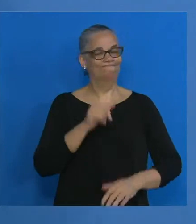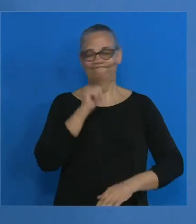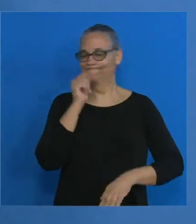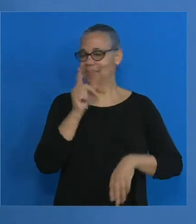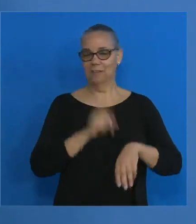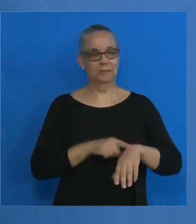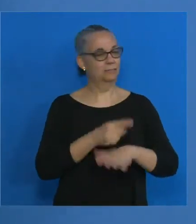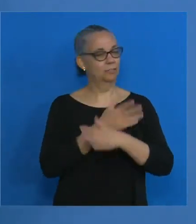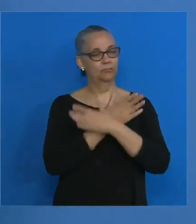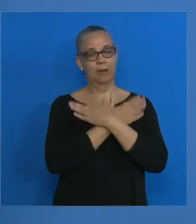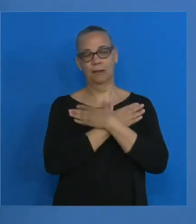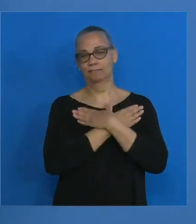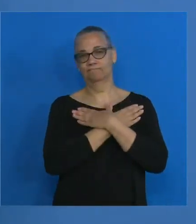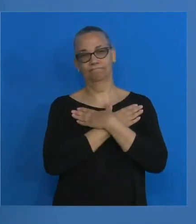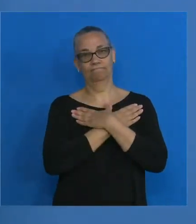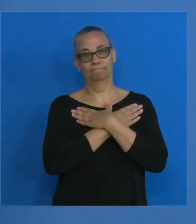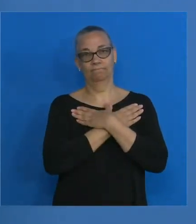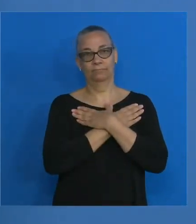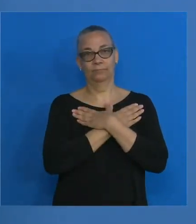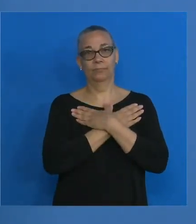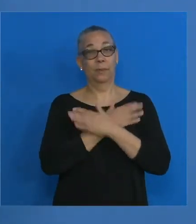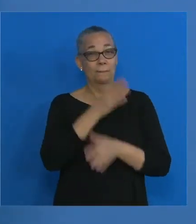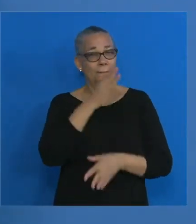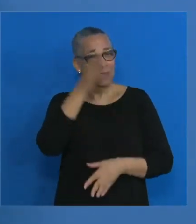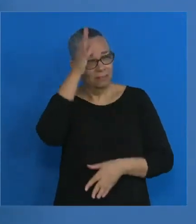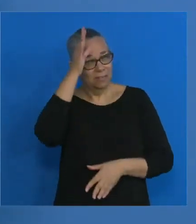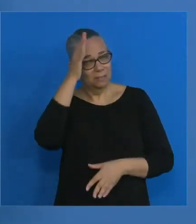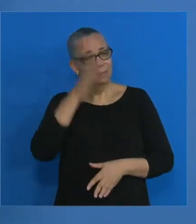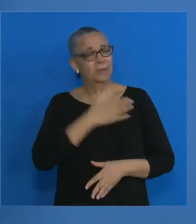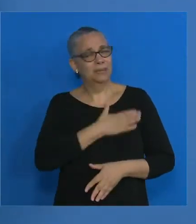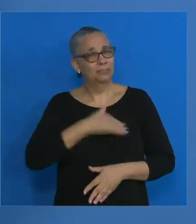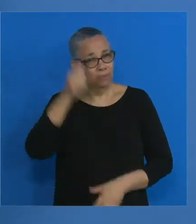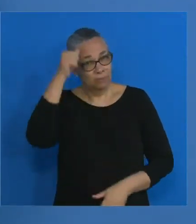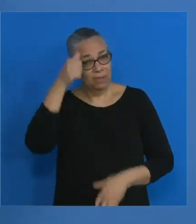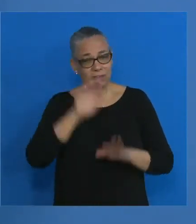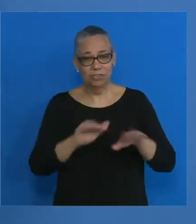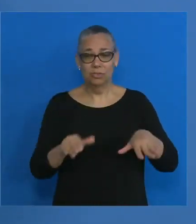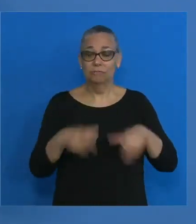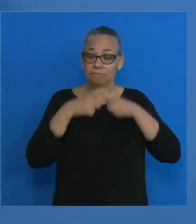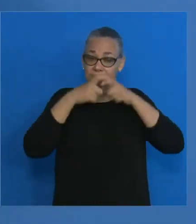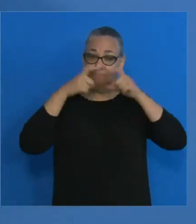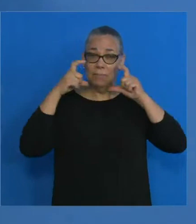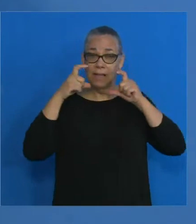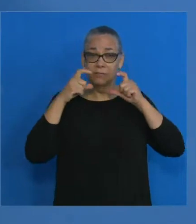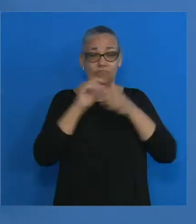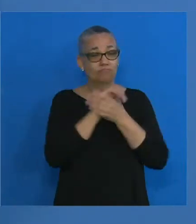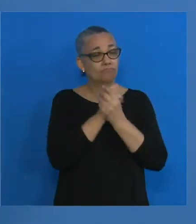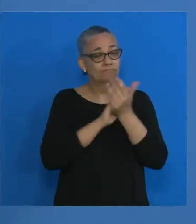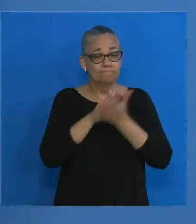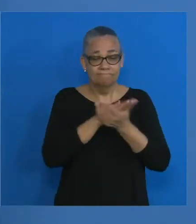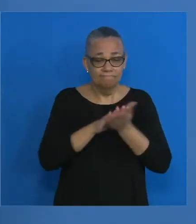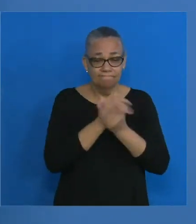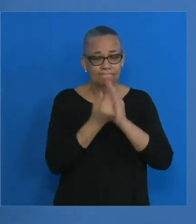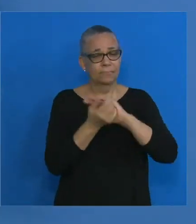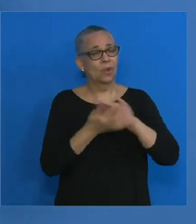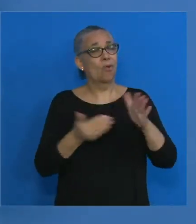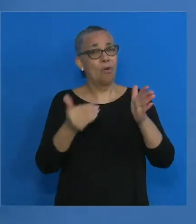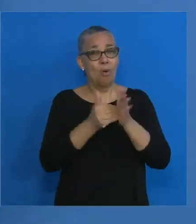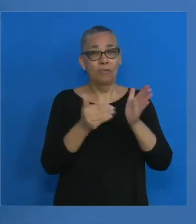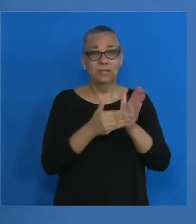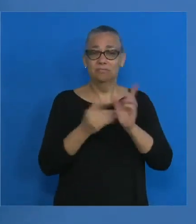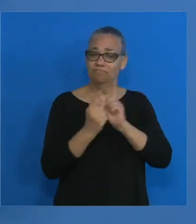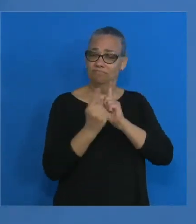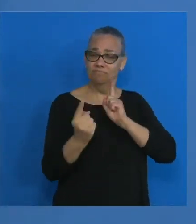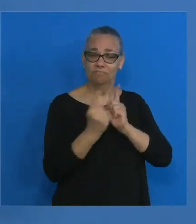relaxed. Parents, please remind your children to wear their mask, wash their hands often, and practice physical distancing. We really